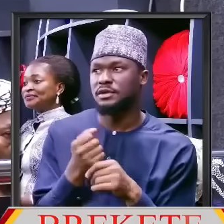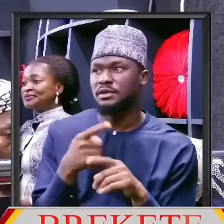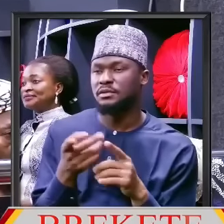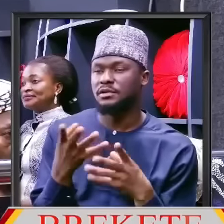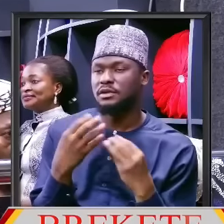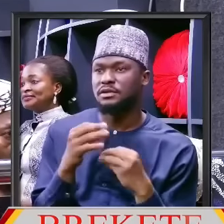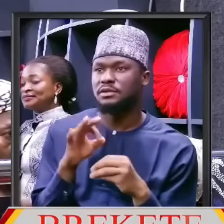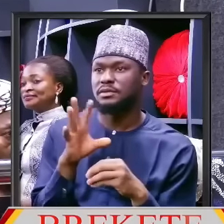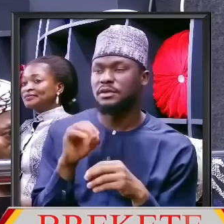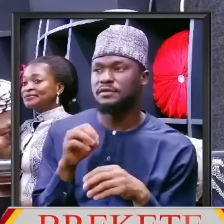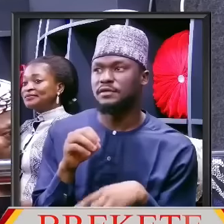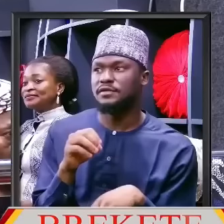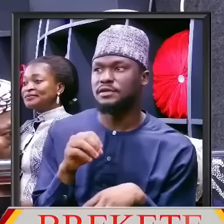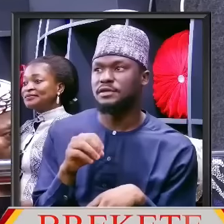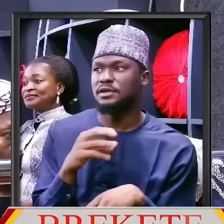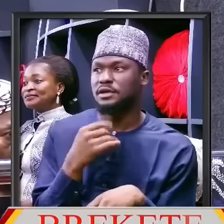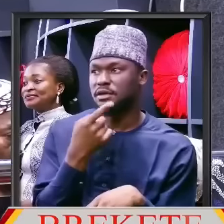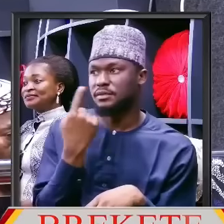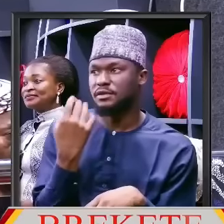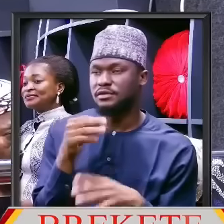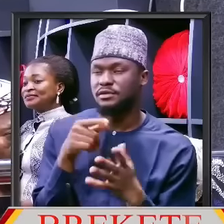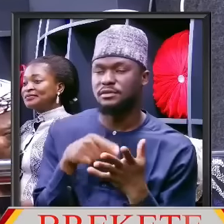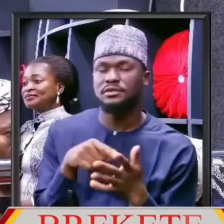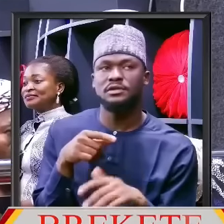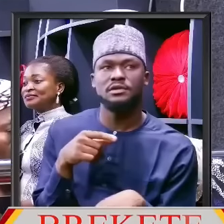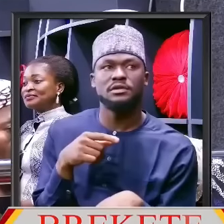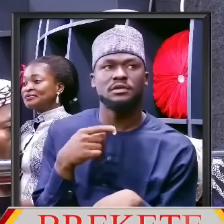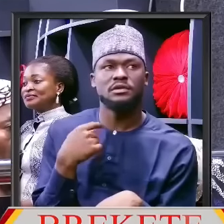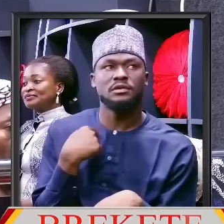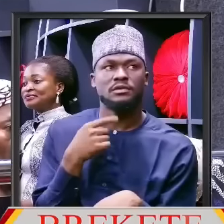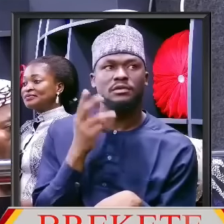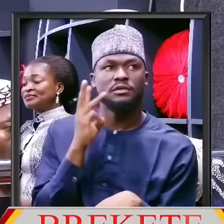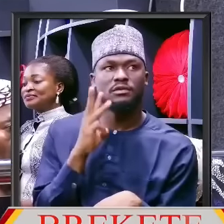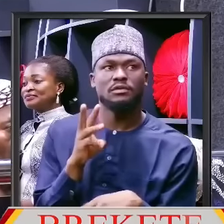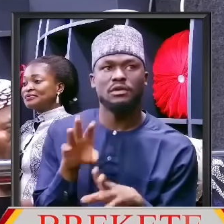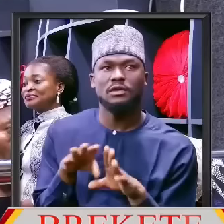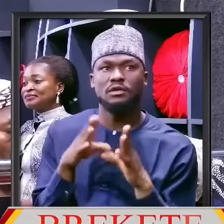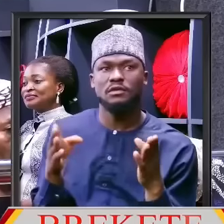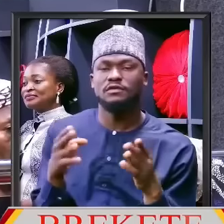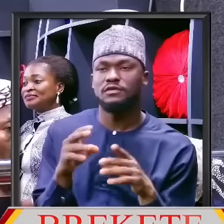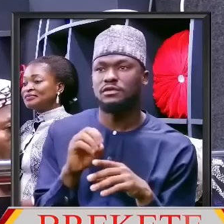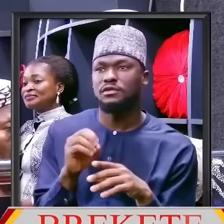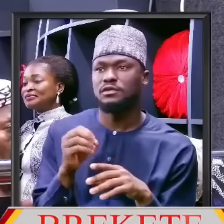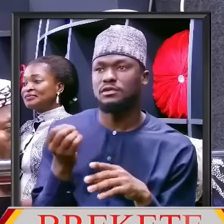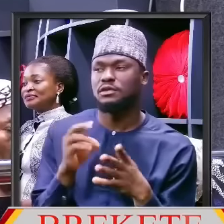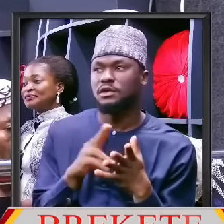admit 950, and because of this we go touch light other universities and